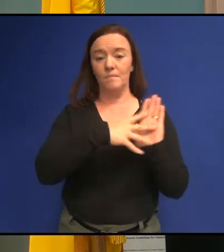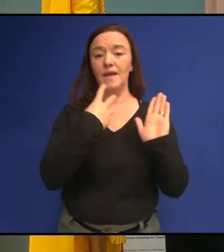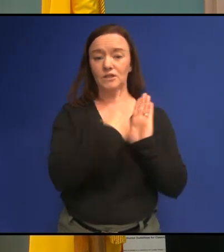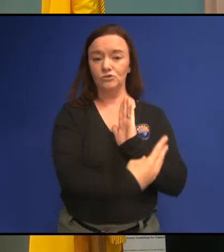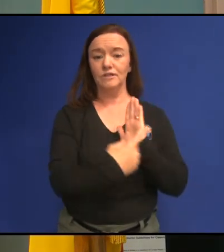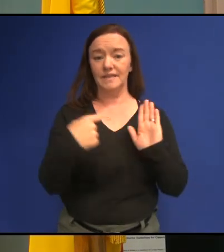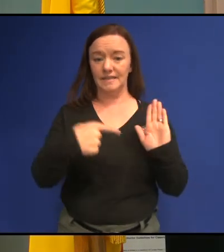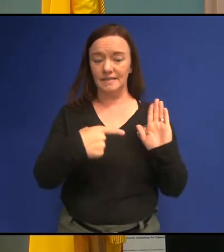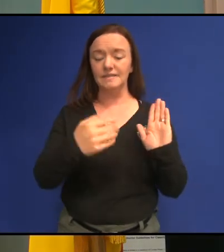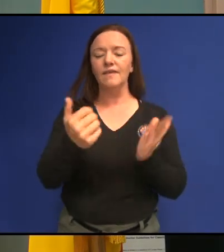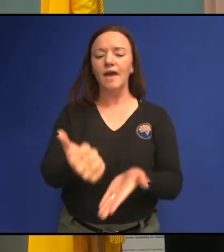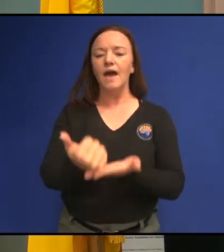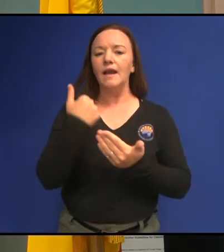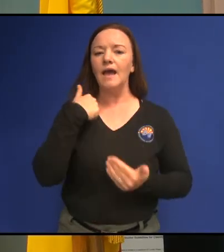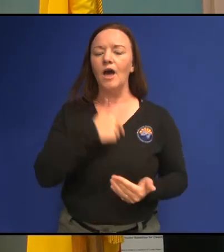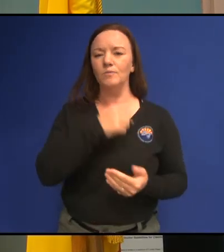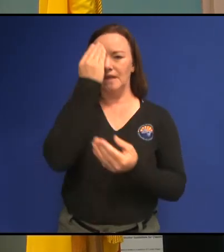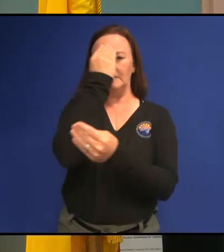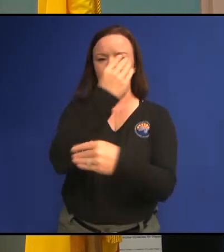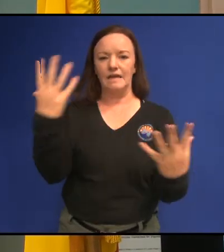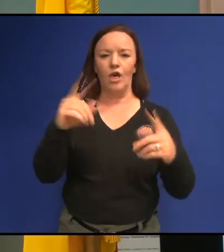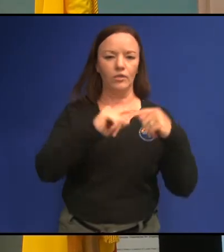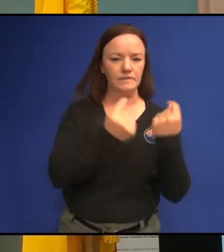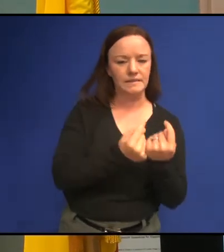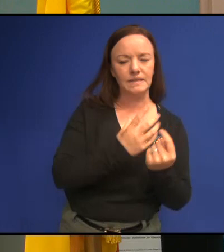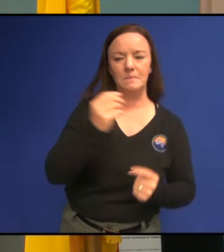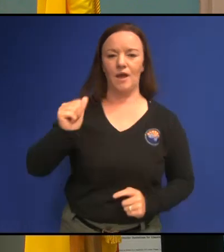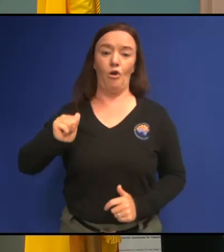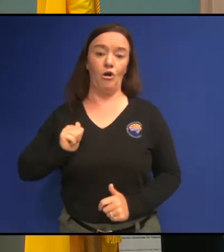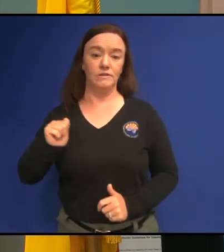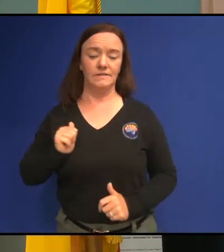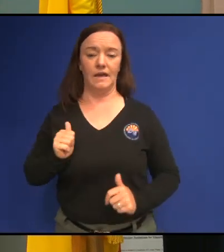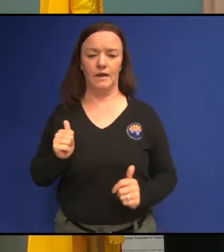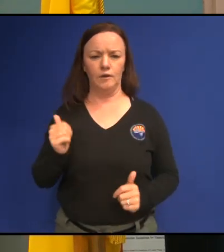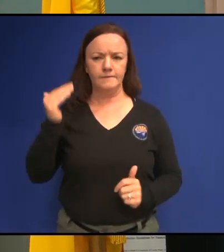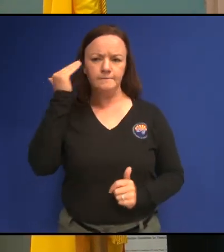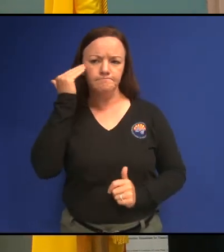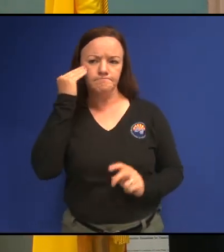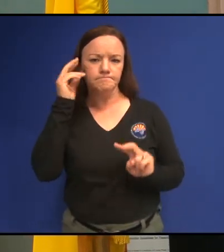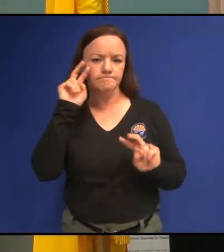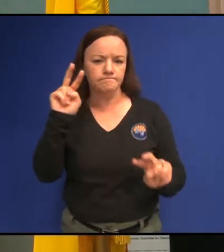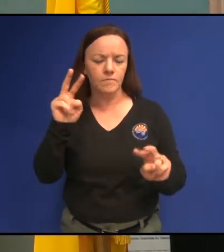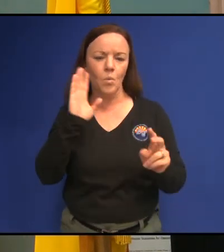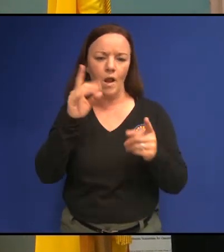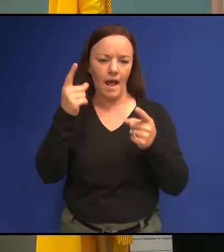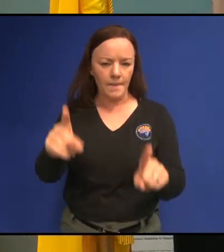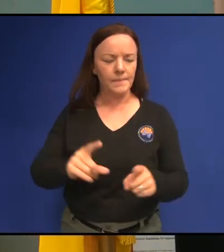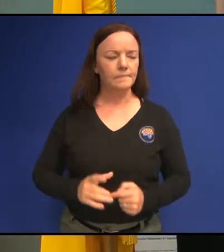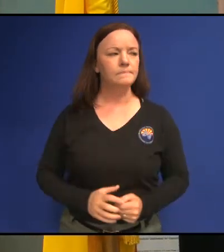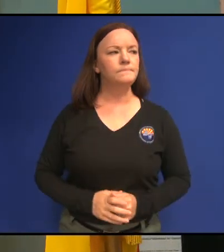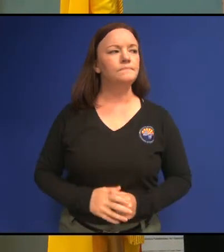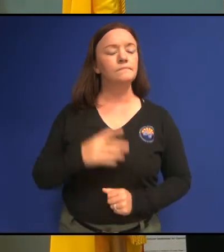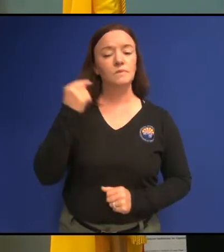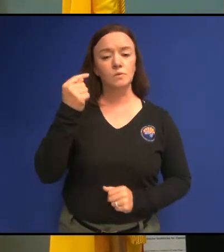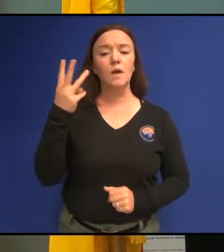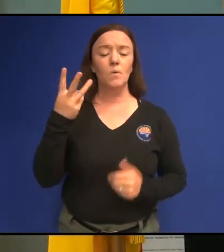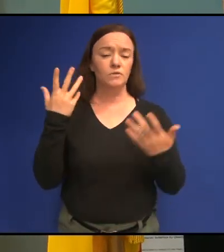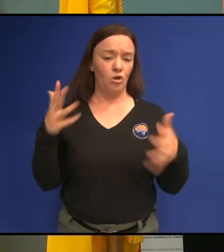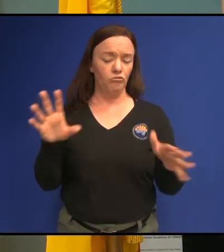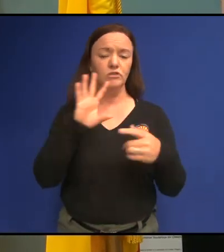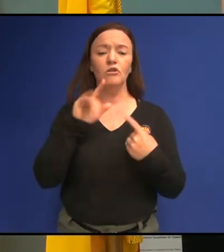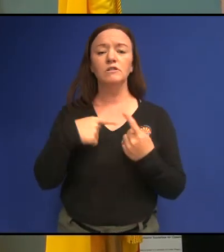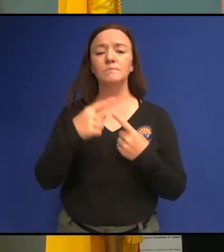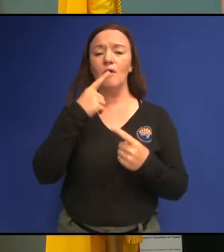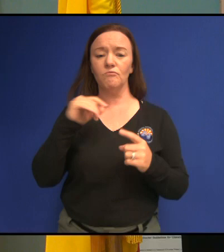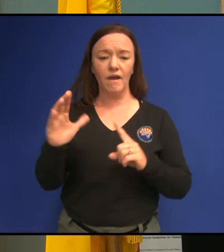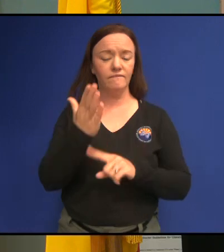that helps us give the team here, as well as ourselves, some situational awareness of what's coming up. So we talked about Tuesday and Wednesday, red flag